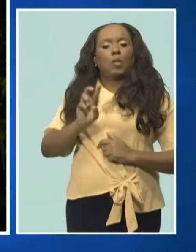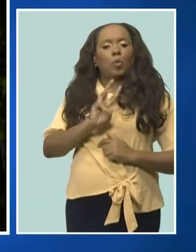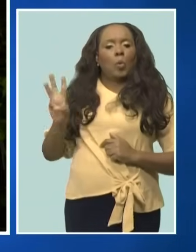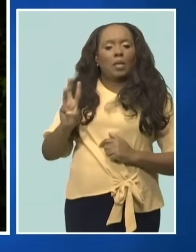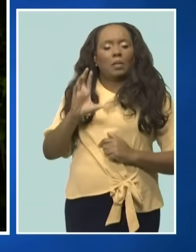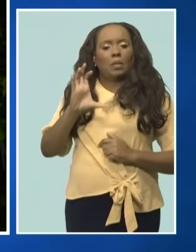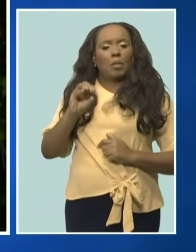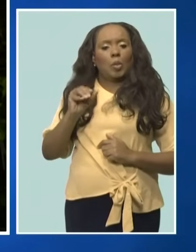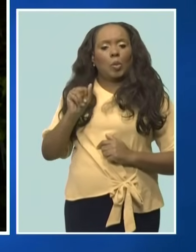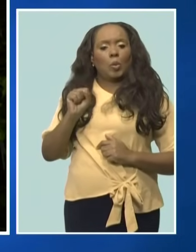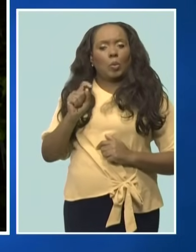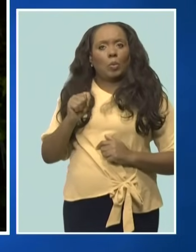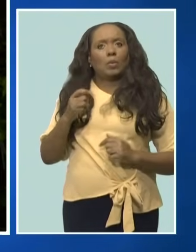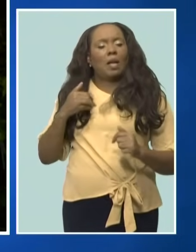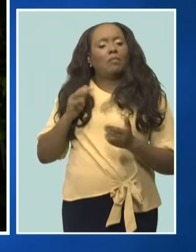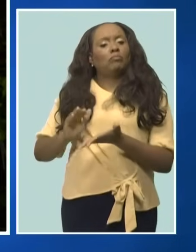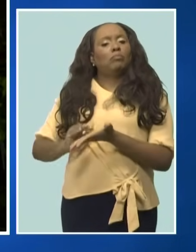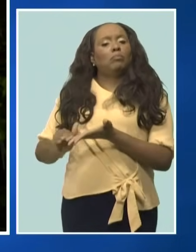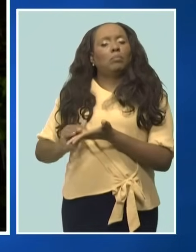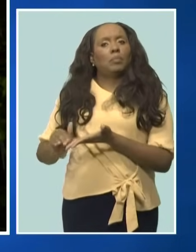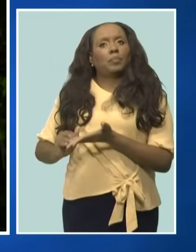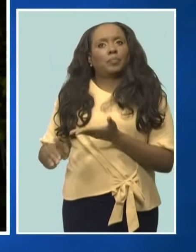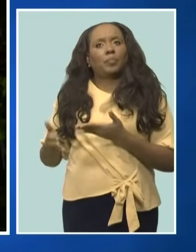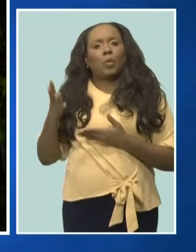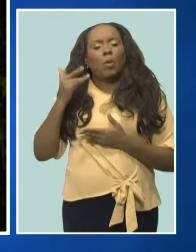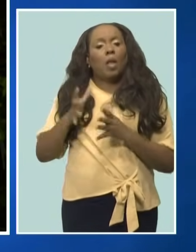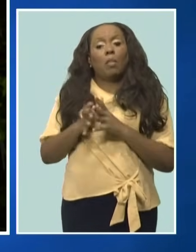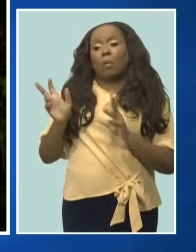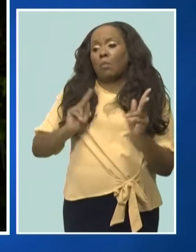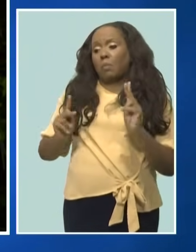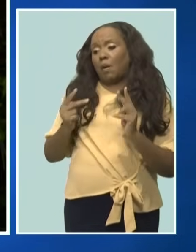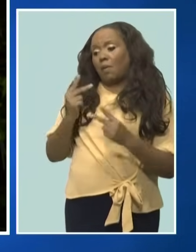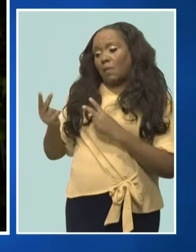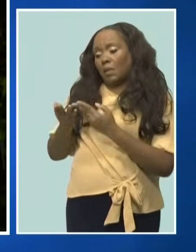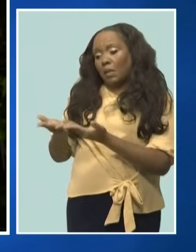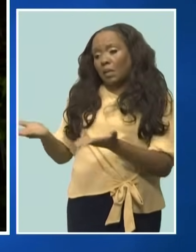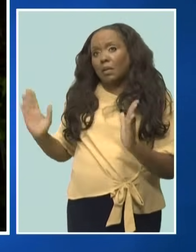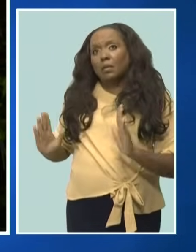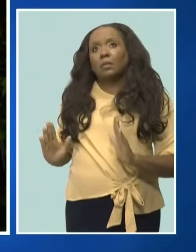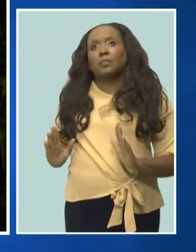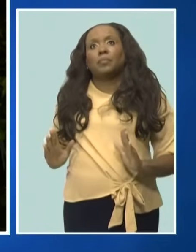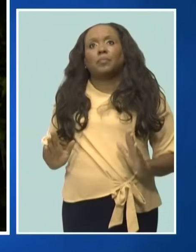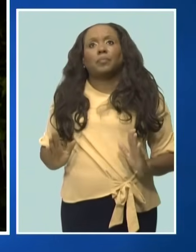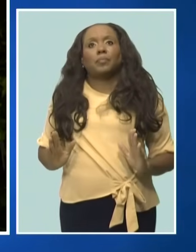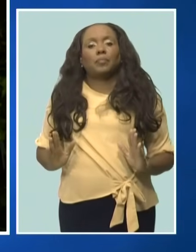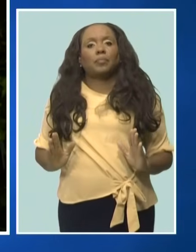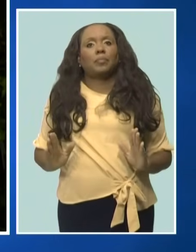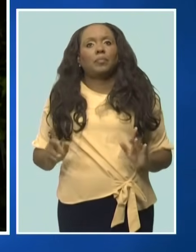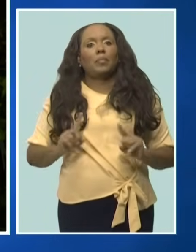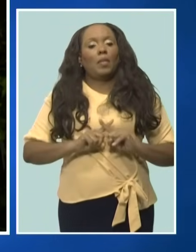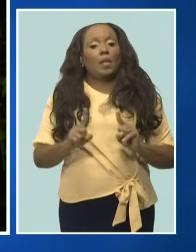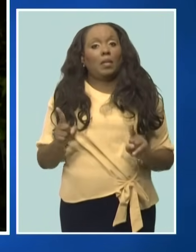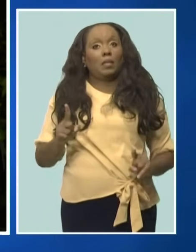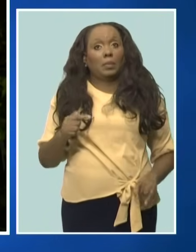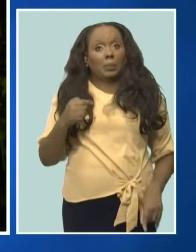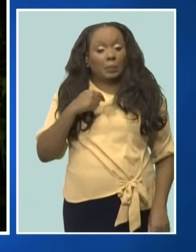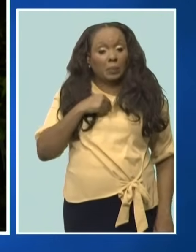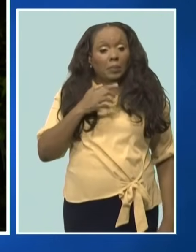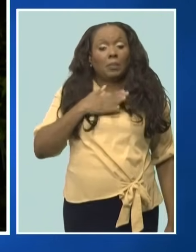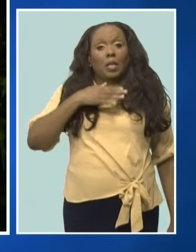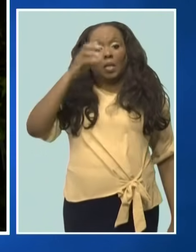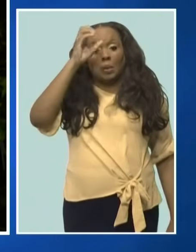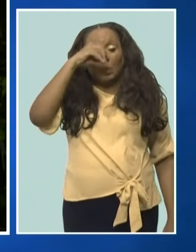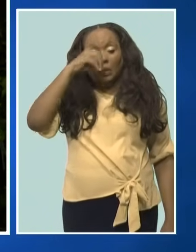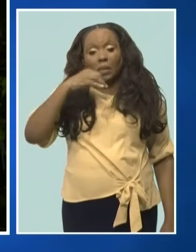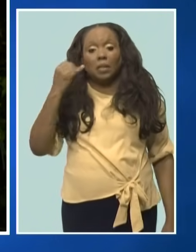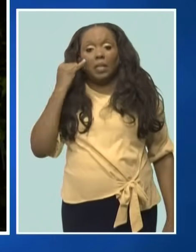concessions because they cater to tourists, and you want to encourage tourism. And so my position is that if the tourists are going